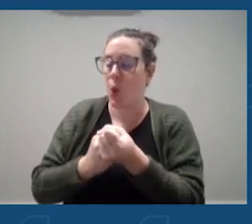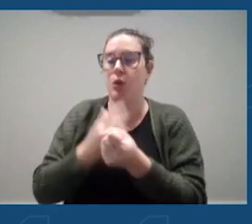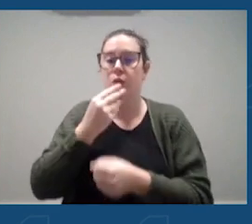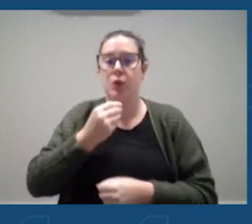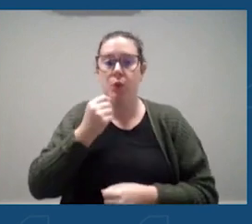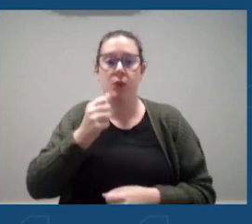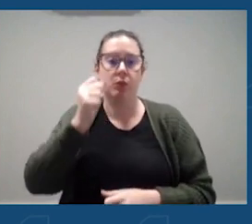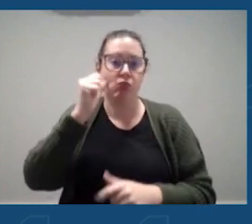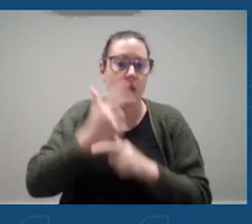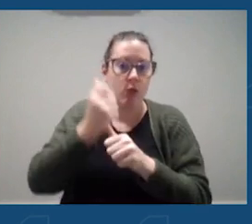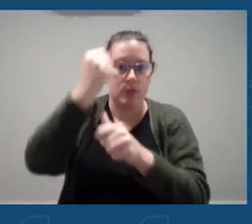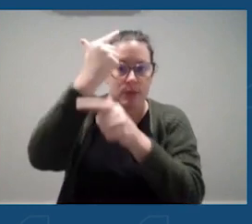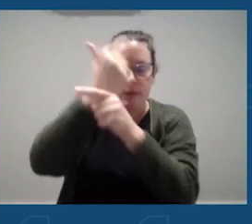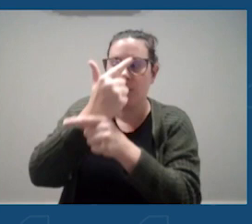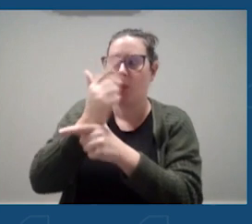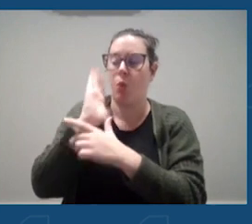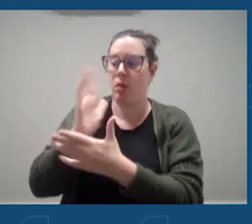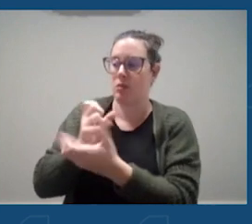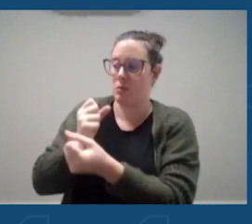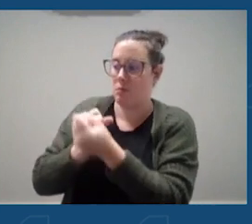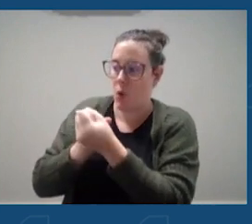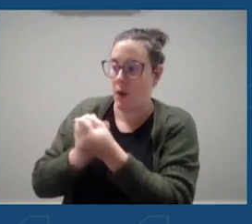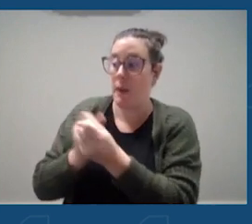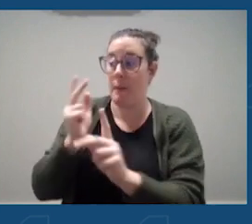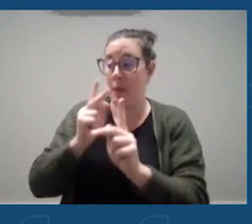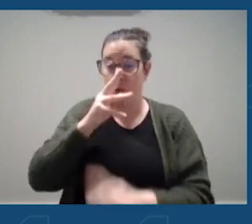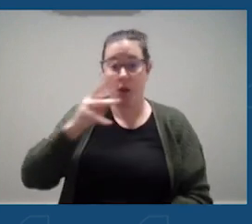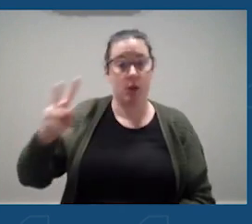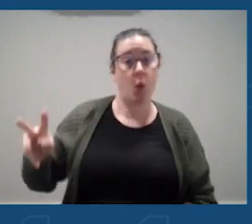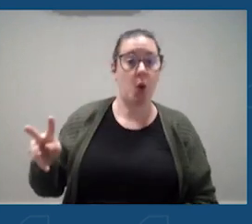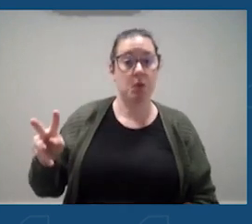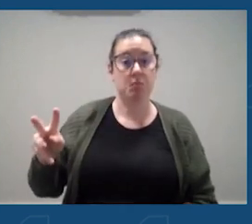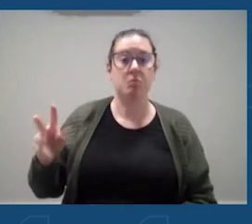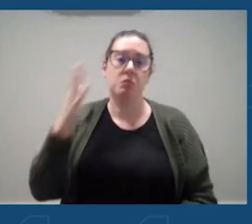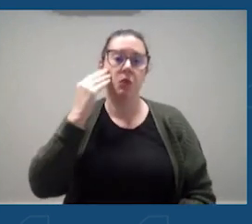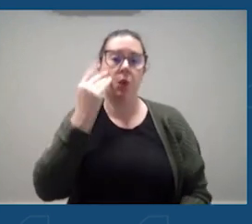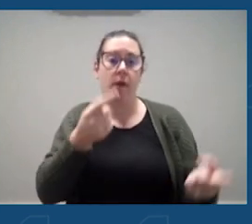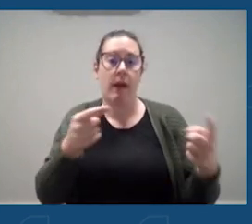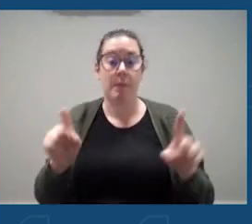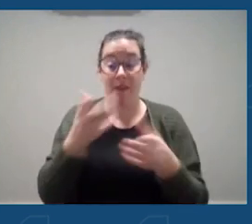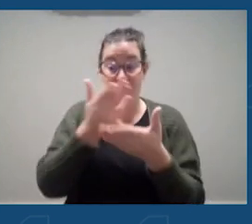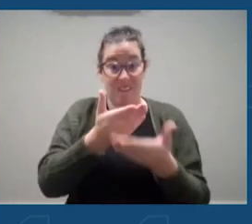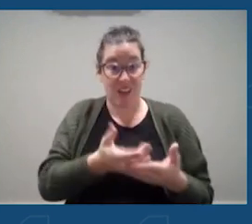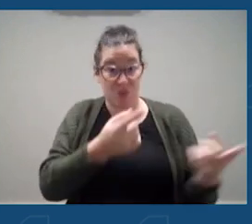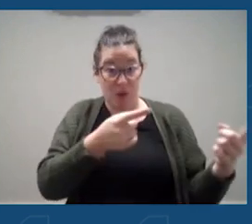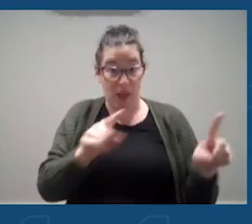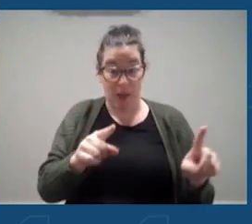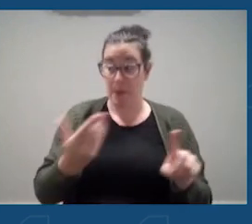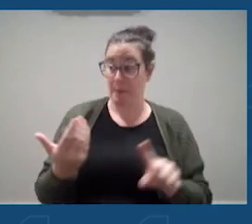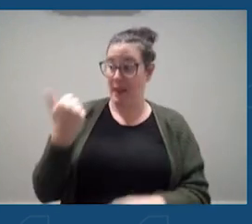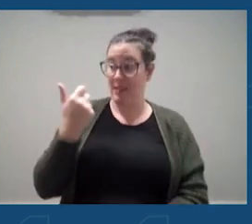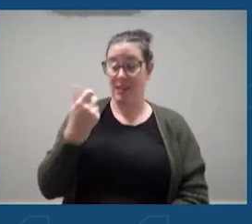because we know what happens when people turn a blind eye, when people ignore the facts, as happened back in the 1940s.